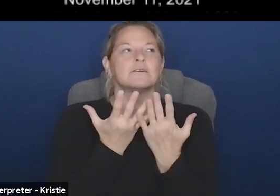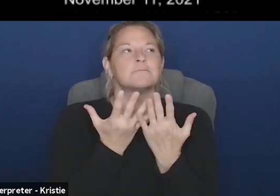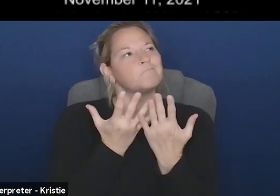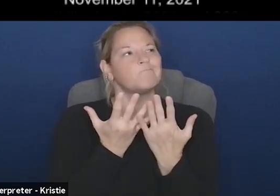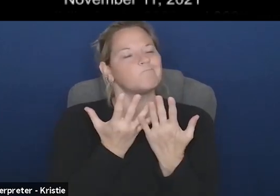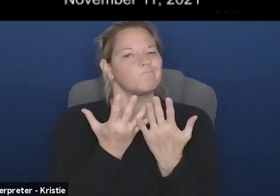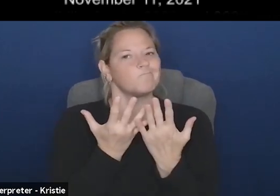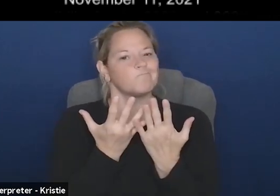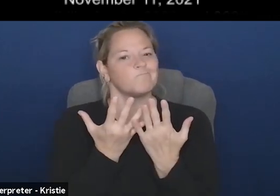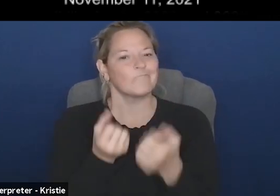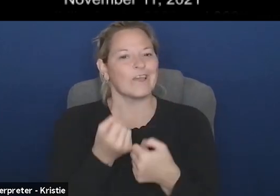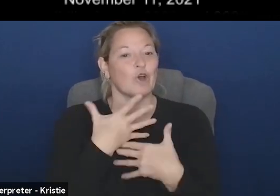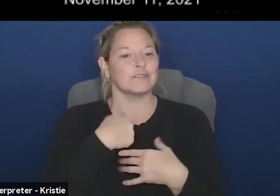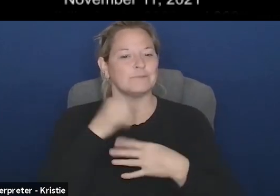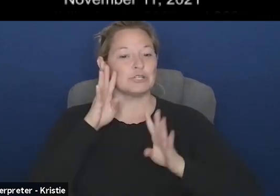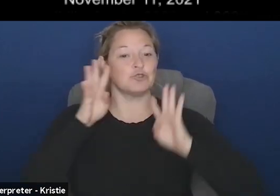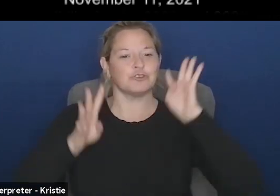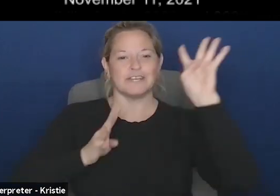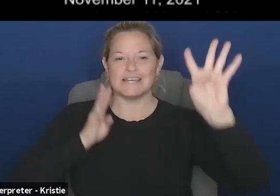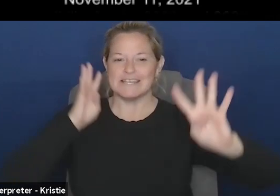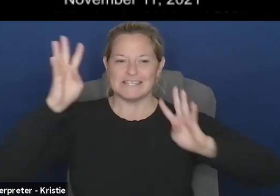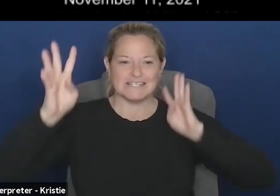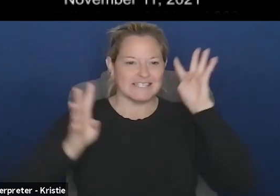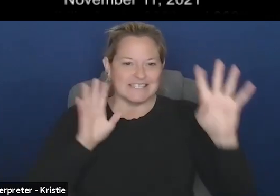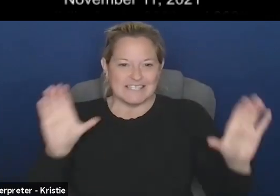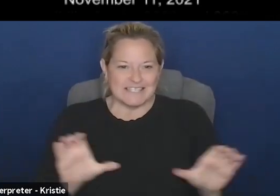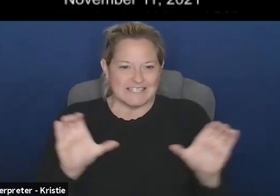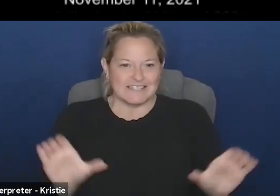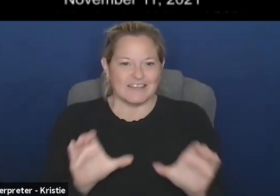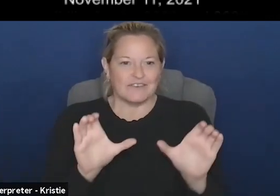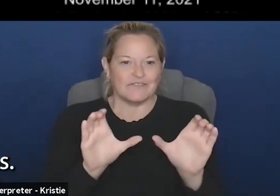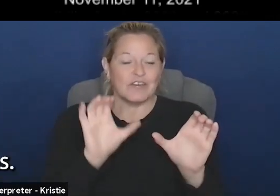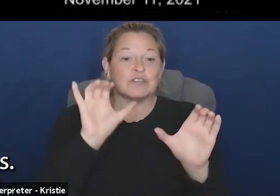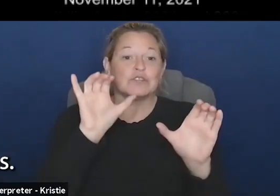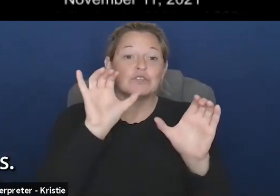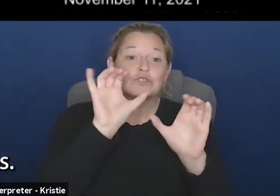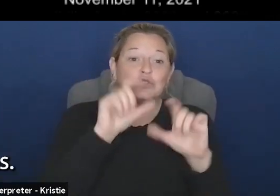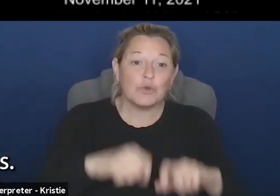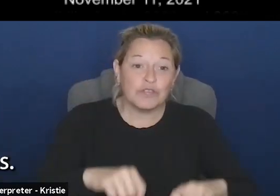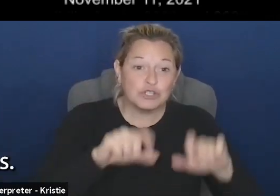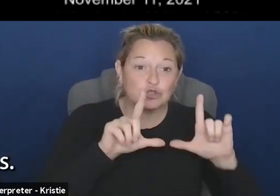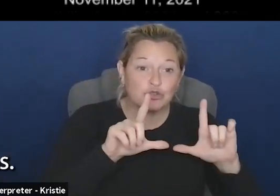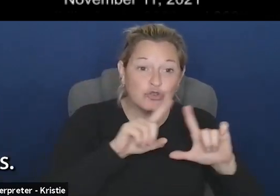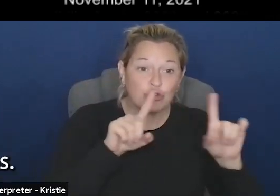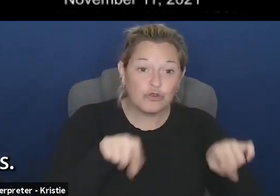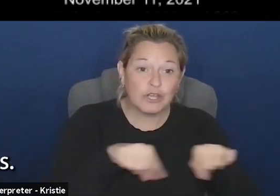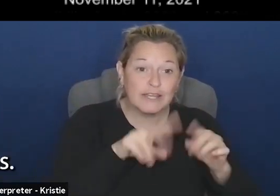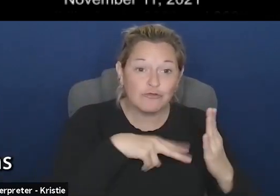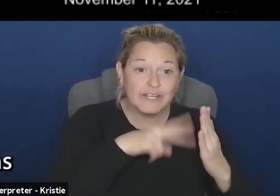in creativity. And so that's how I approached screen reader design when I was working at Berkeley